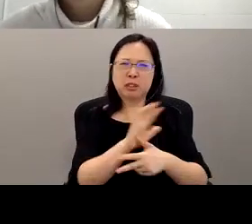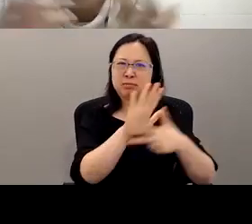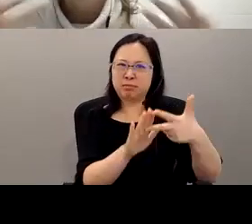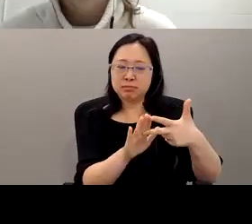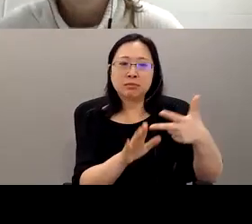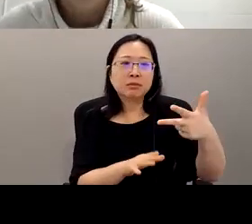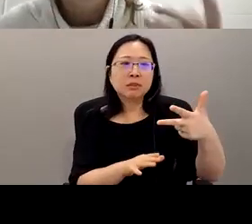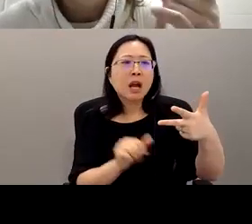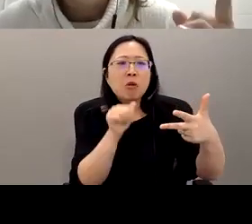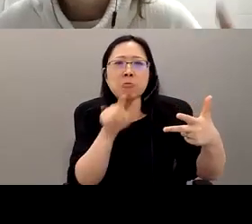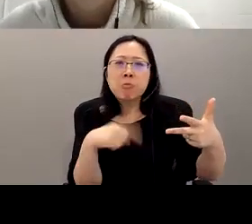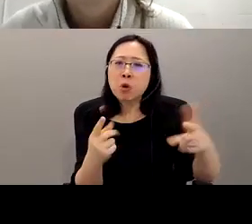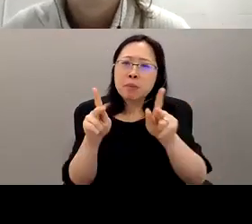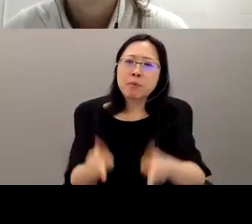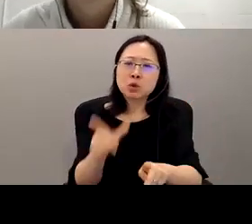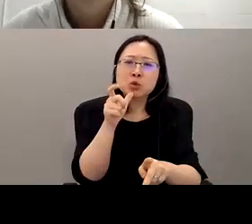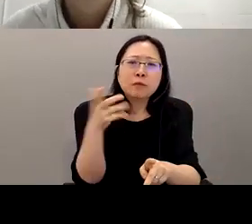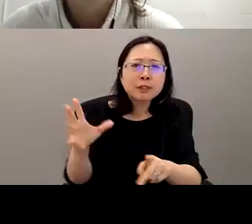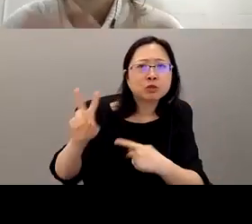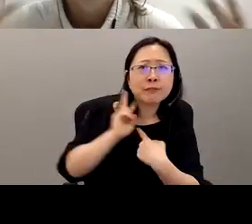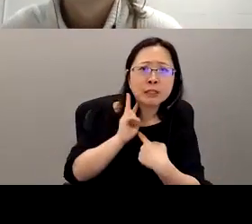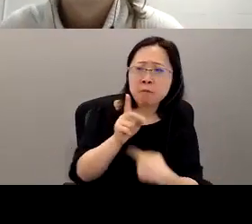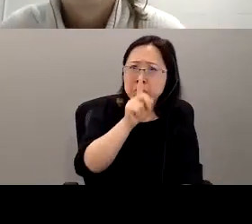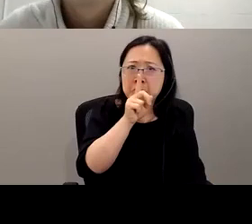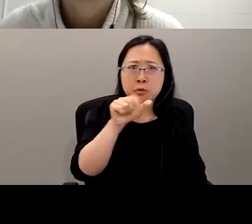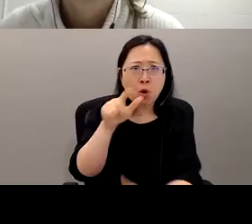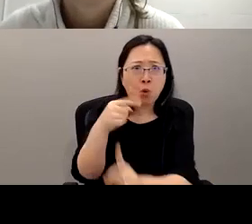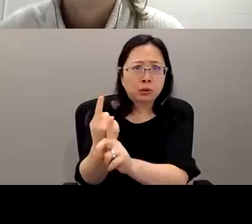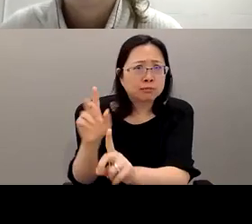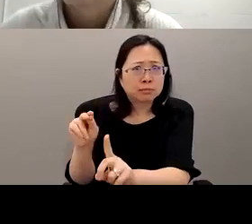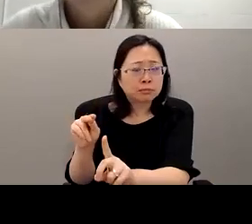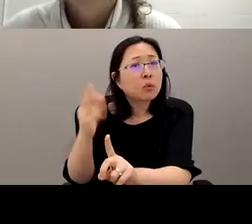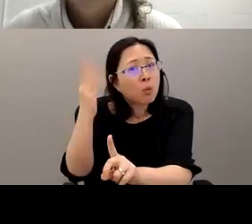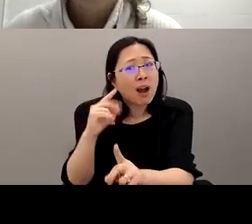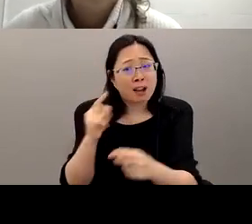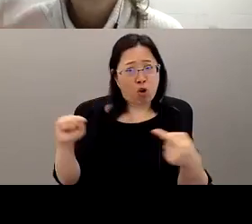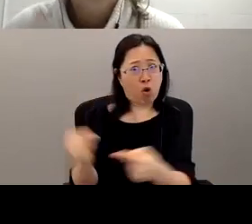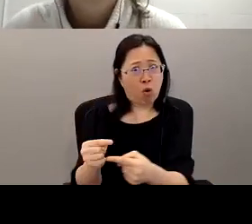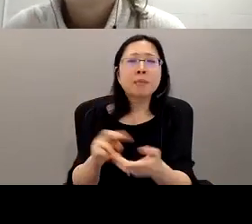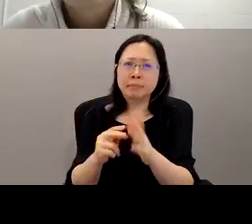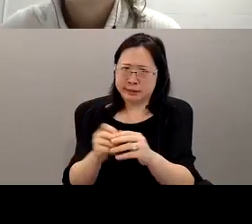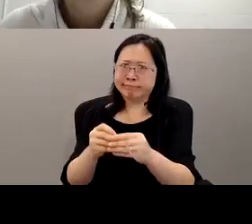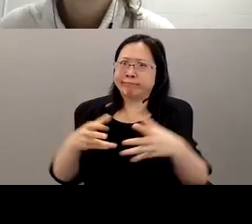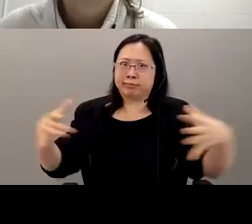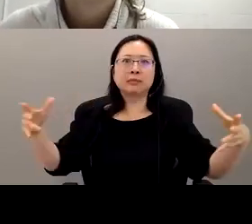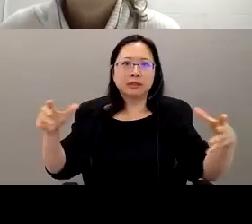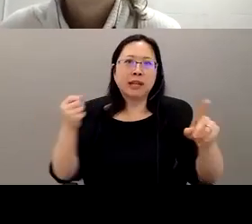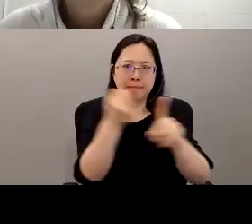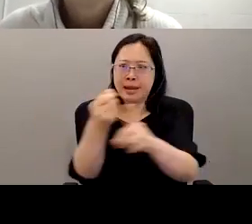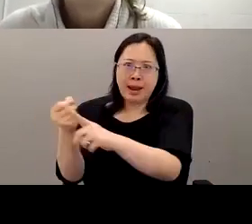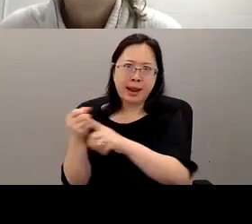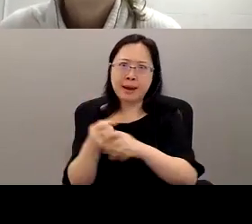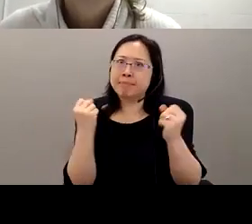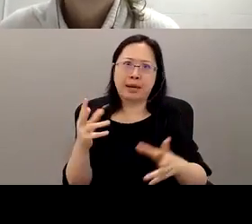person who's identified as the one person who's been harmed. We know that that harm has a ripple impact. And so we make sure that we look at